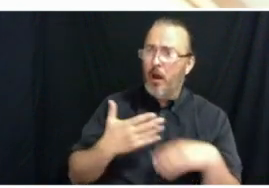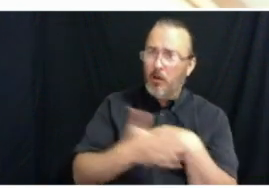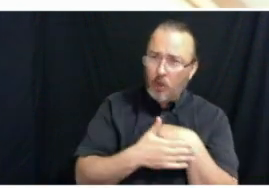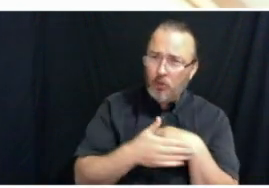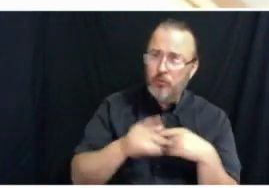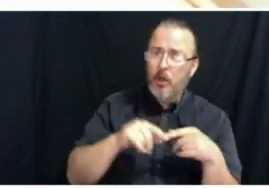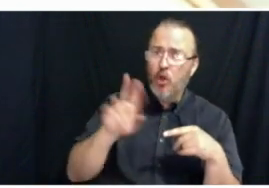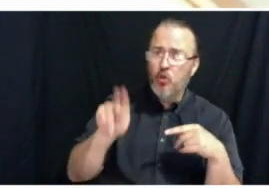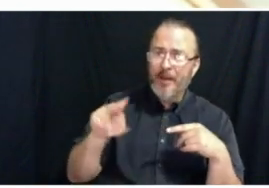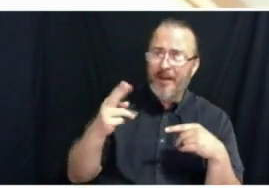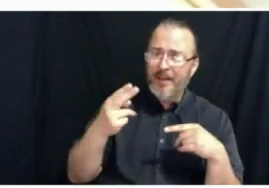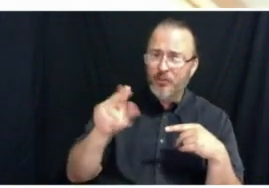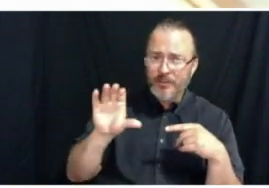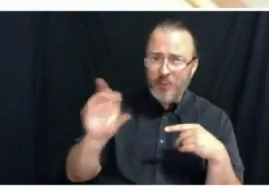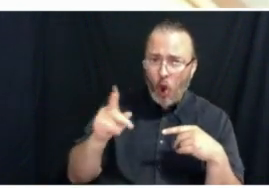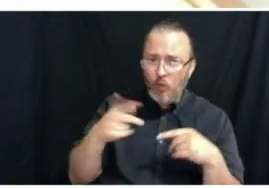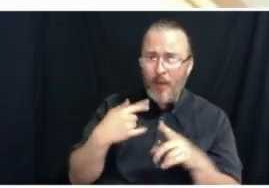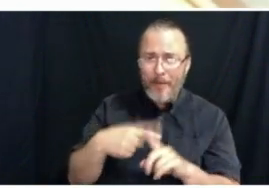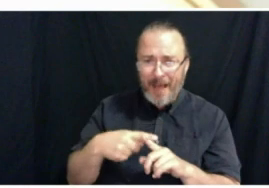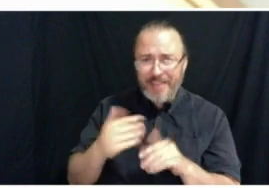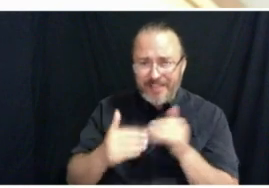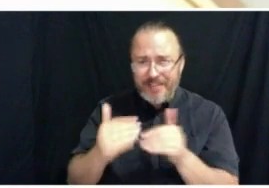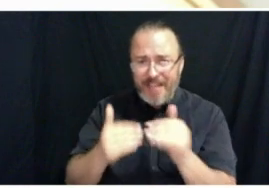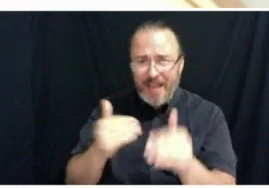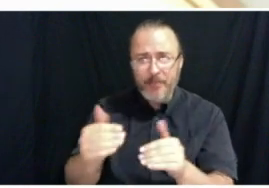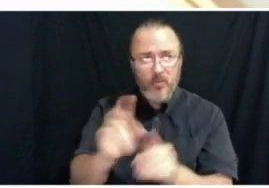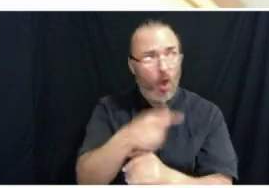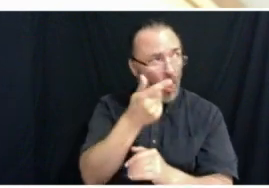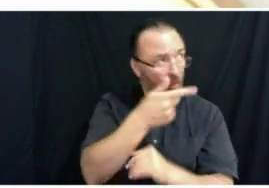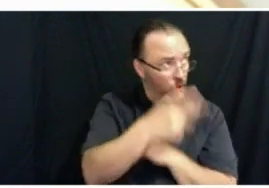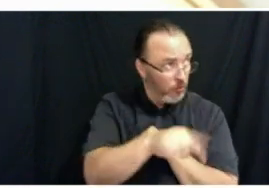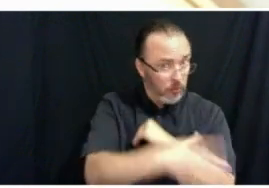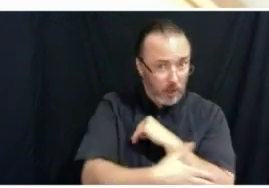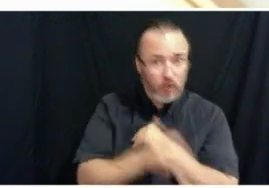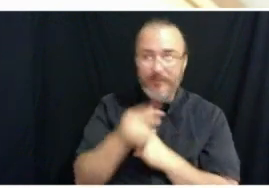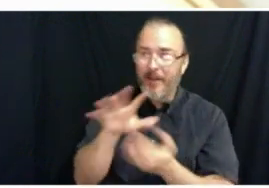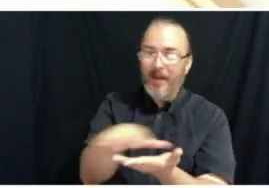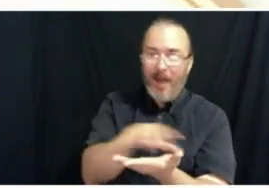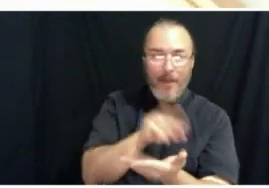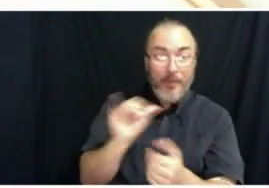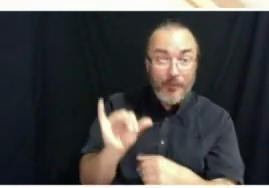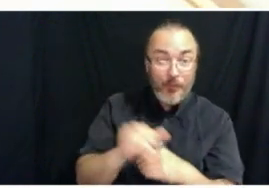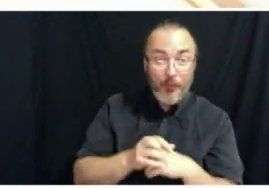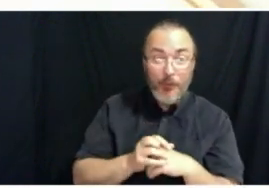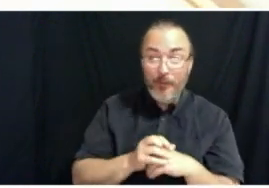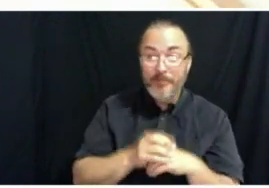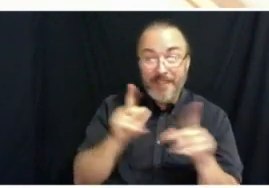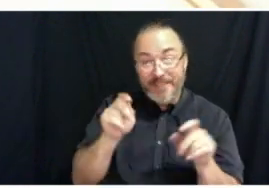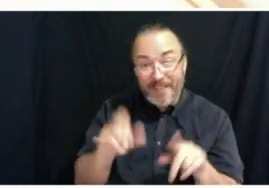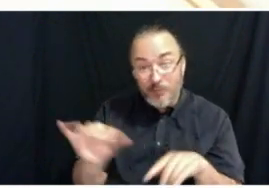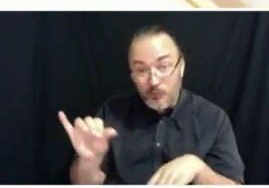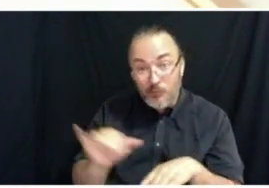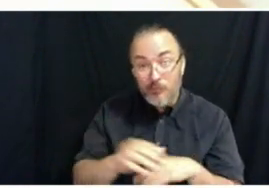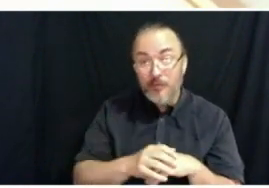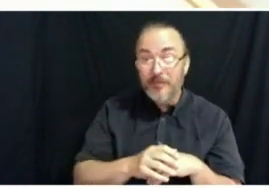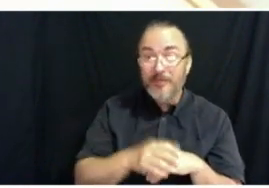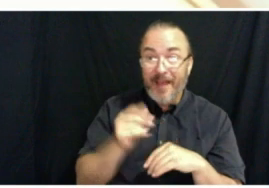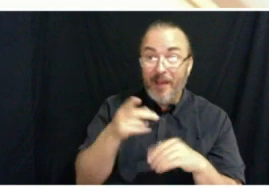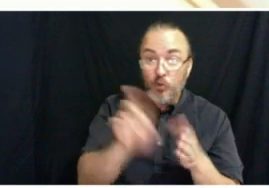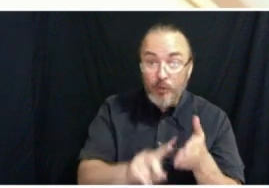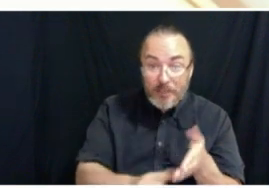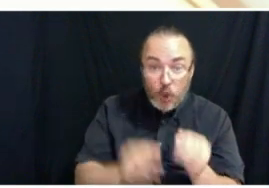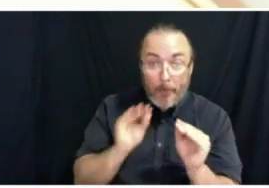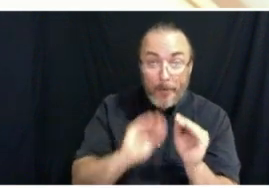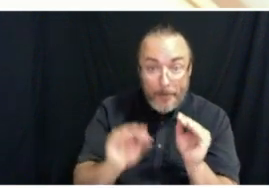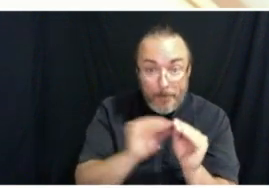positive steps that other countries can adapt and replicate and test and do the research to see what's actually